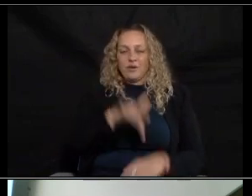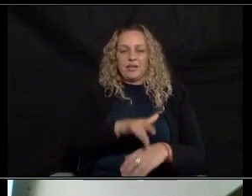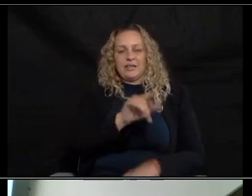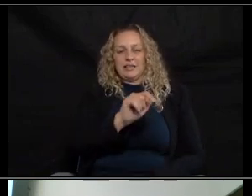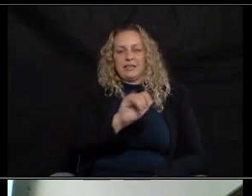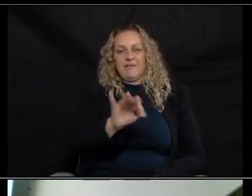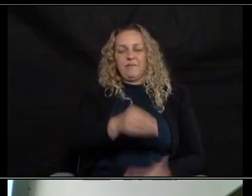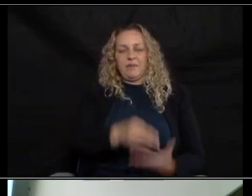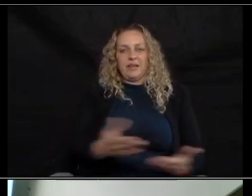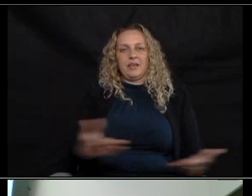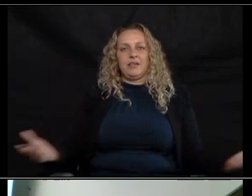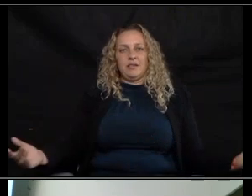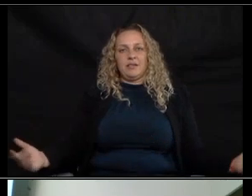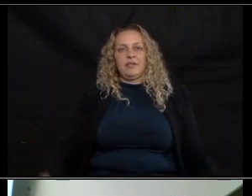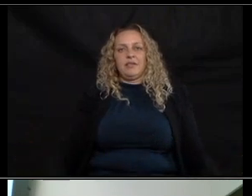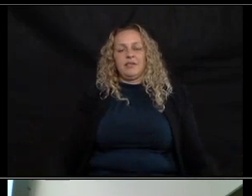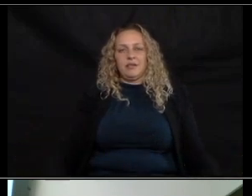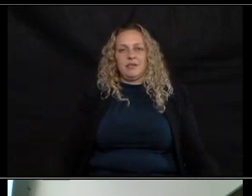money.